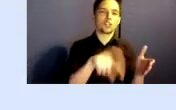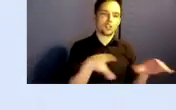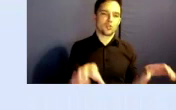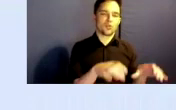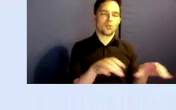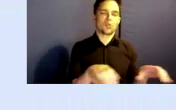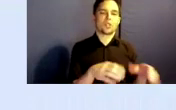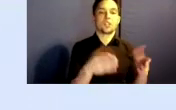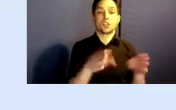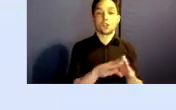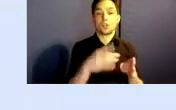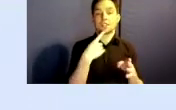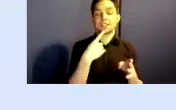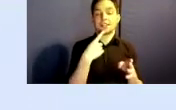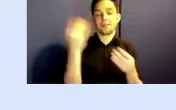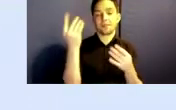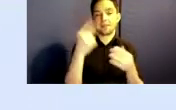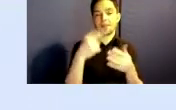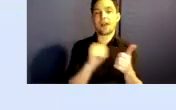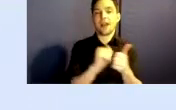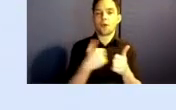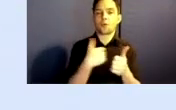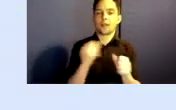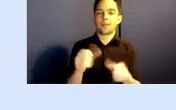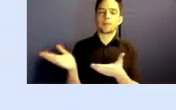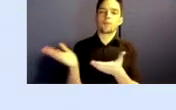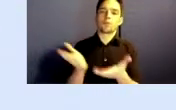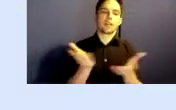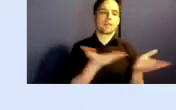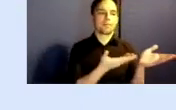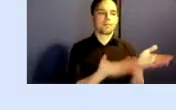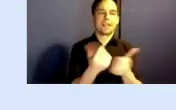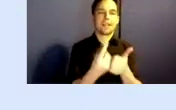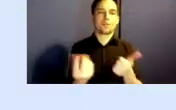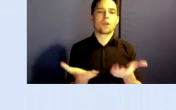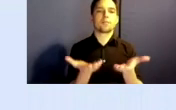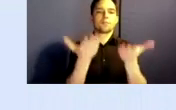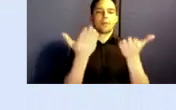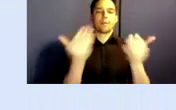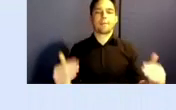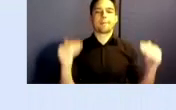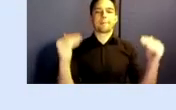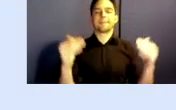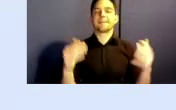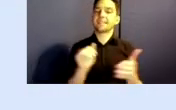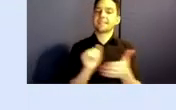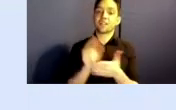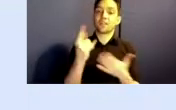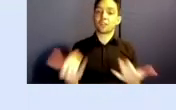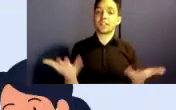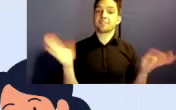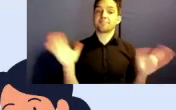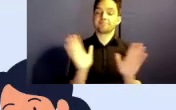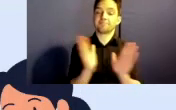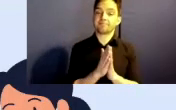to close, let's think about how we can bring everyone up. That's all for today. Please